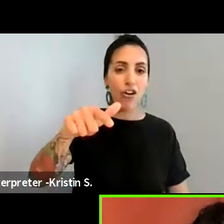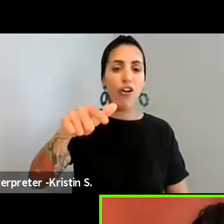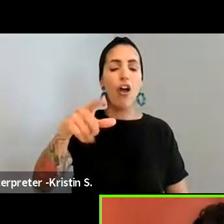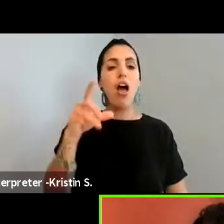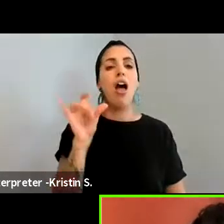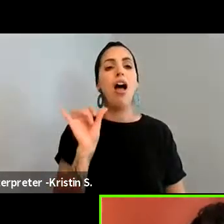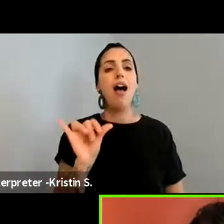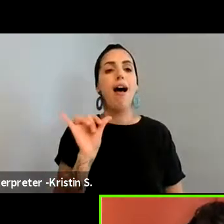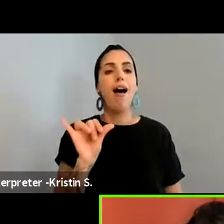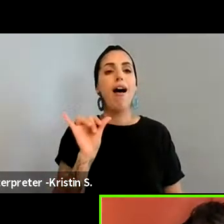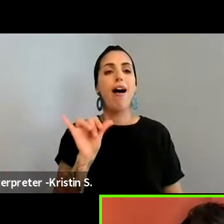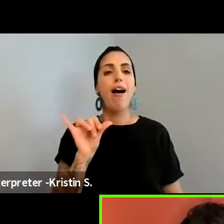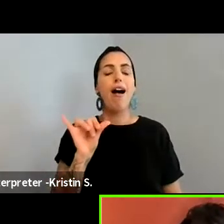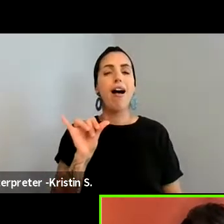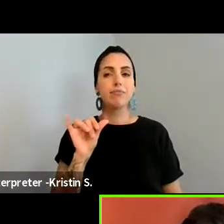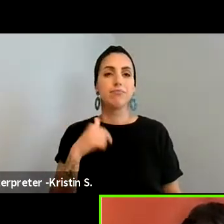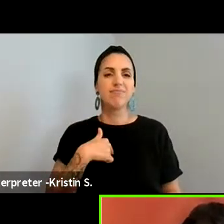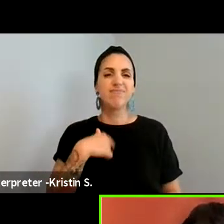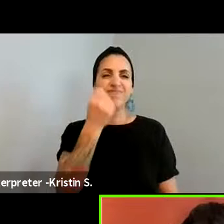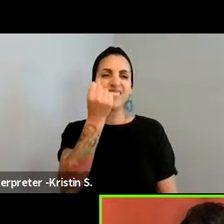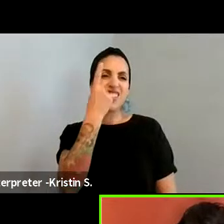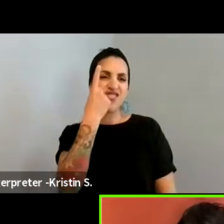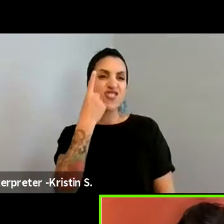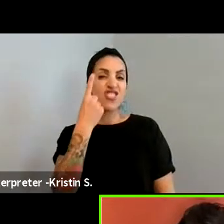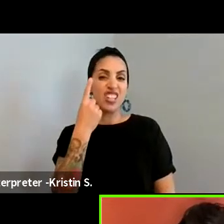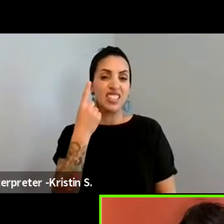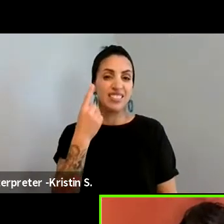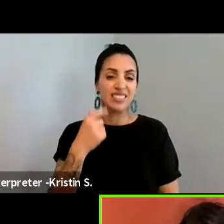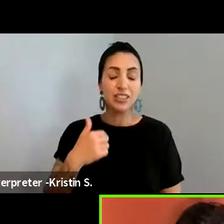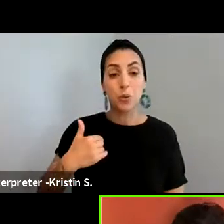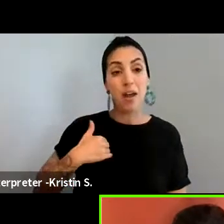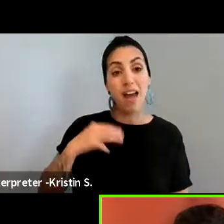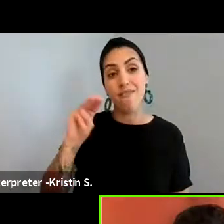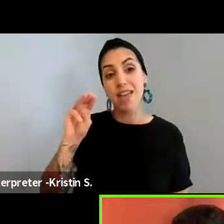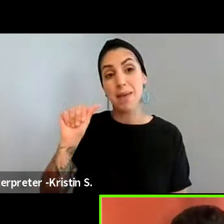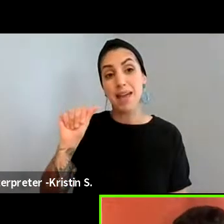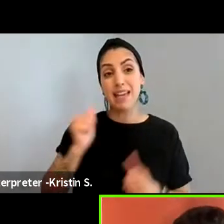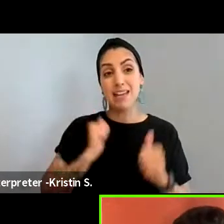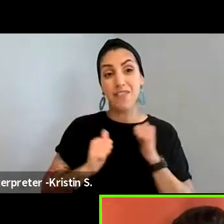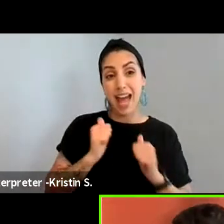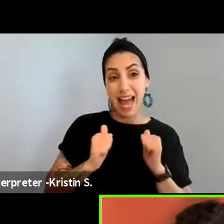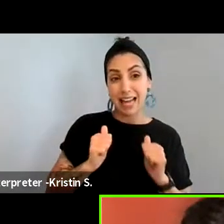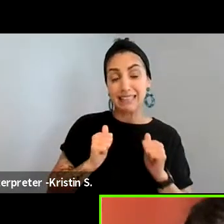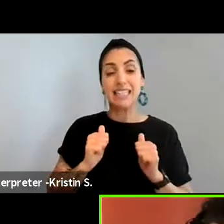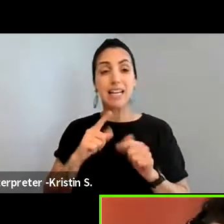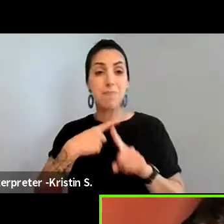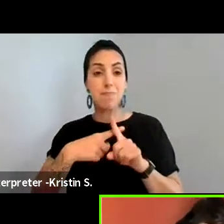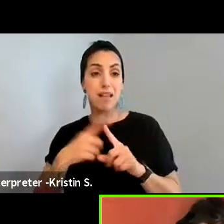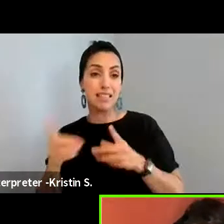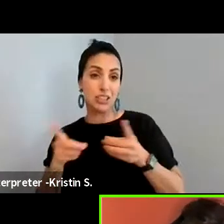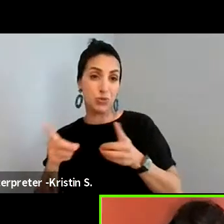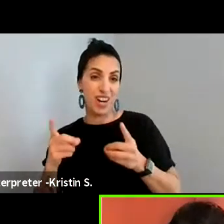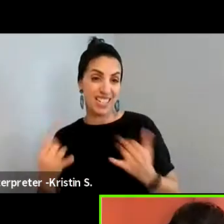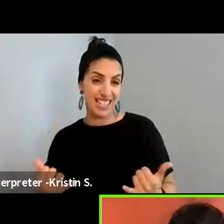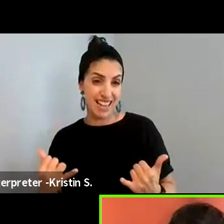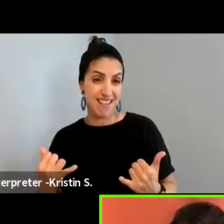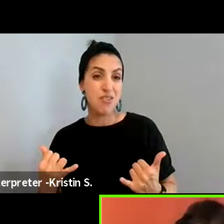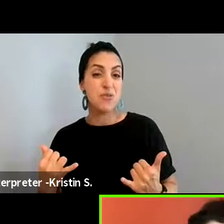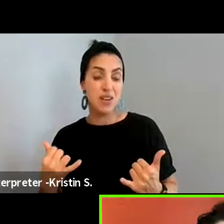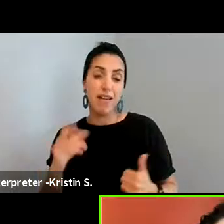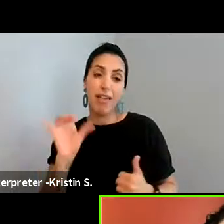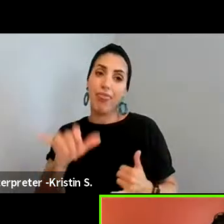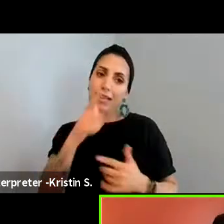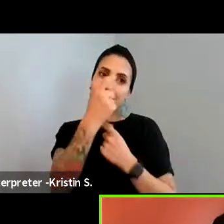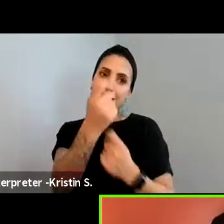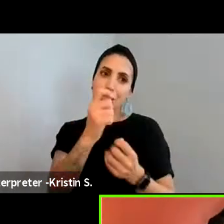a trained professional. I have a master's in acting and directing, which is an interesting story in itself